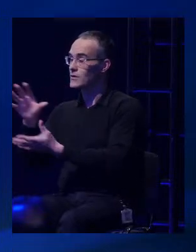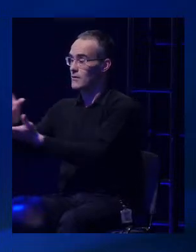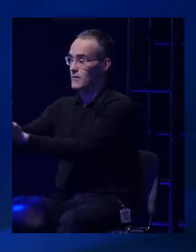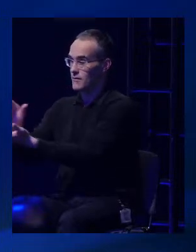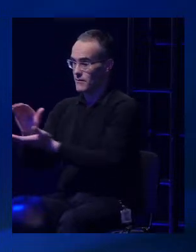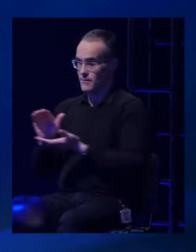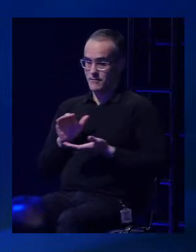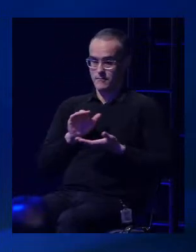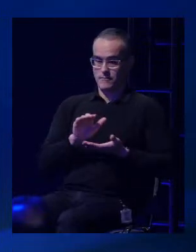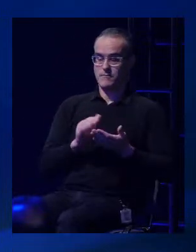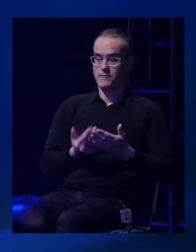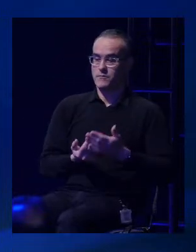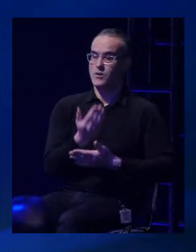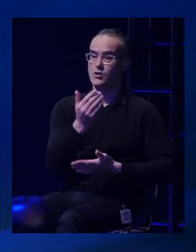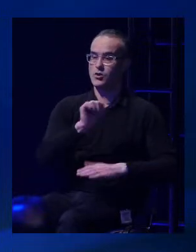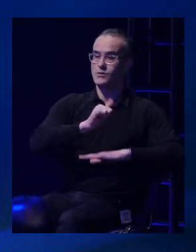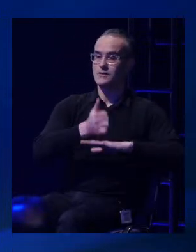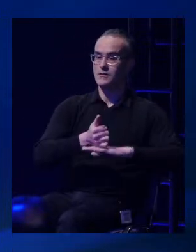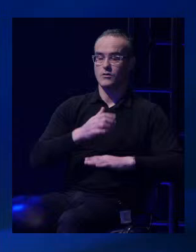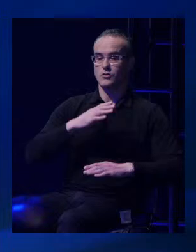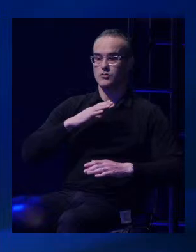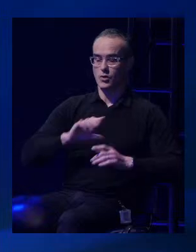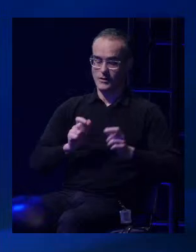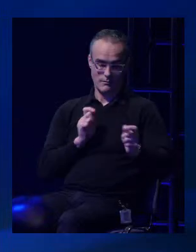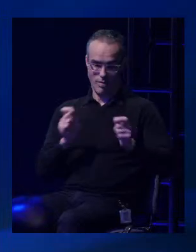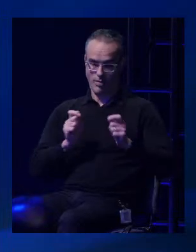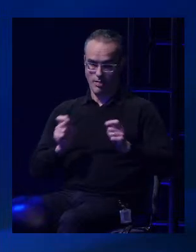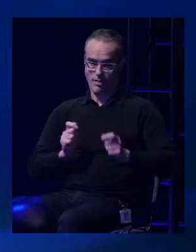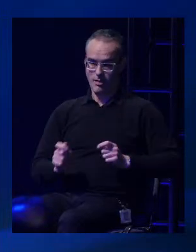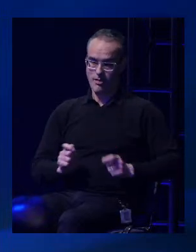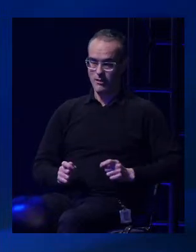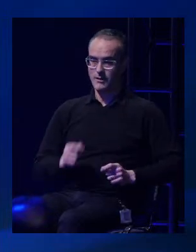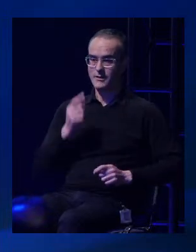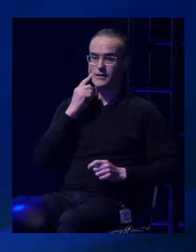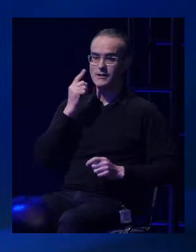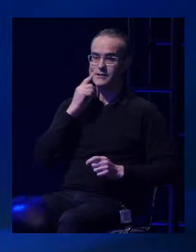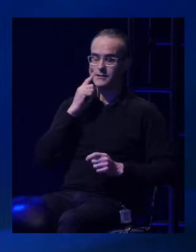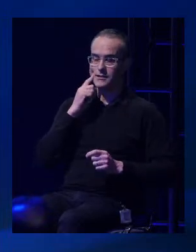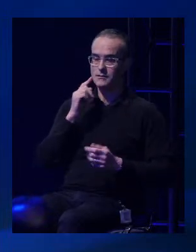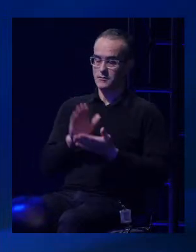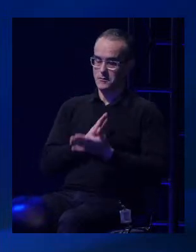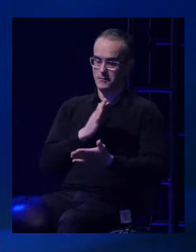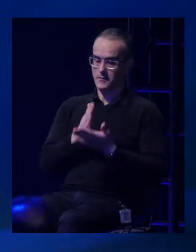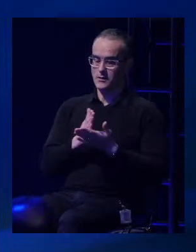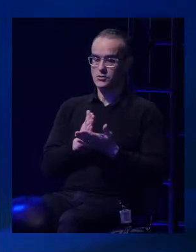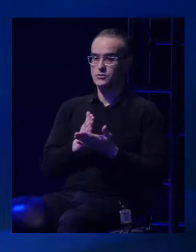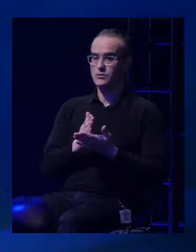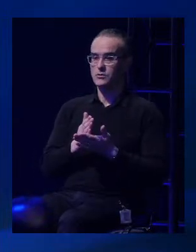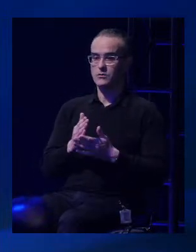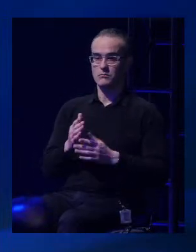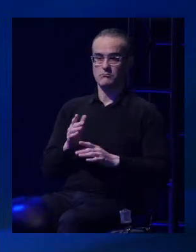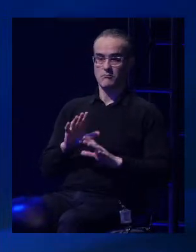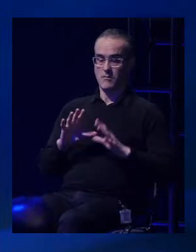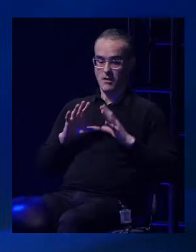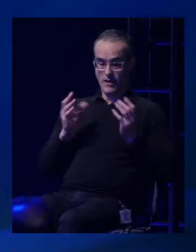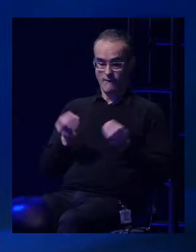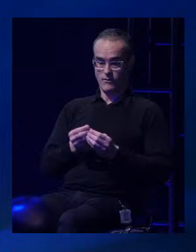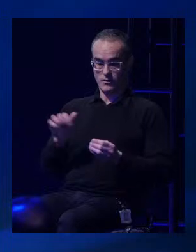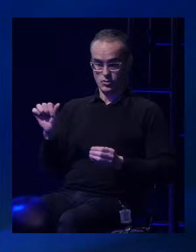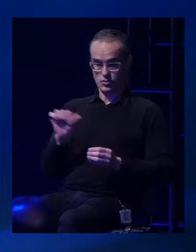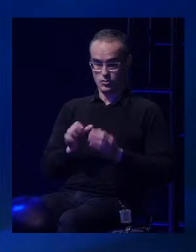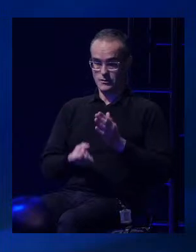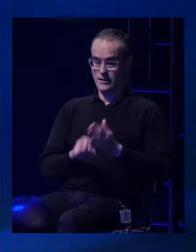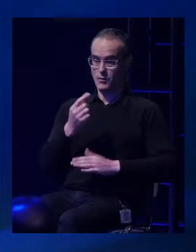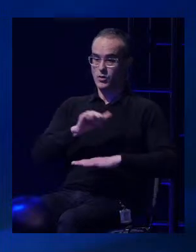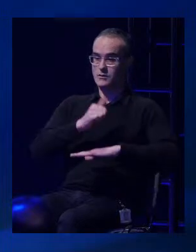and continue without having to reconfigure. So very, very easy way of making sure you're doing exactly what you're supposed to be doing